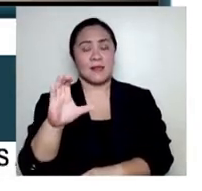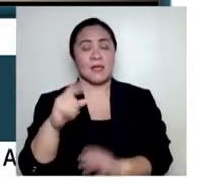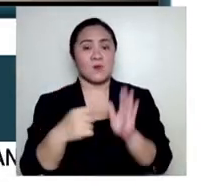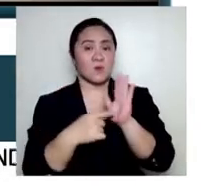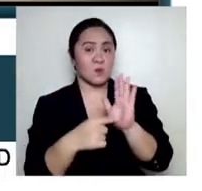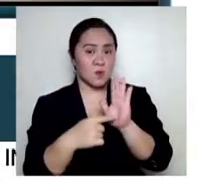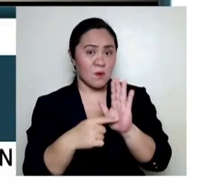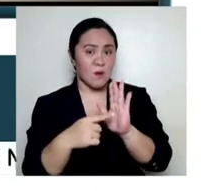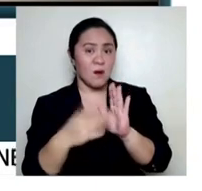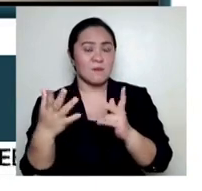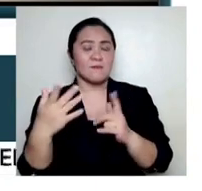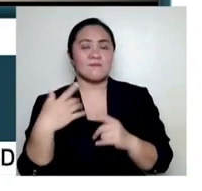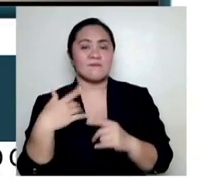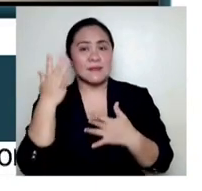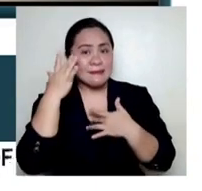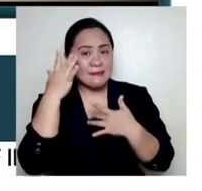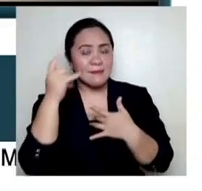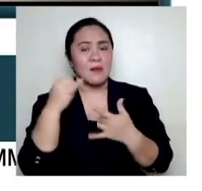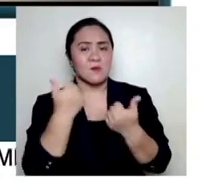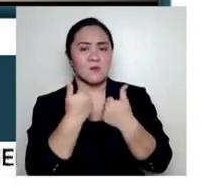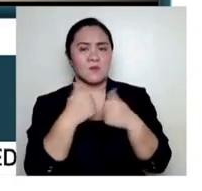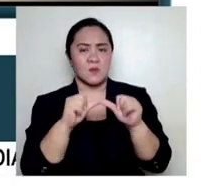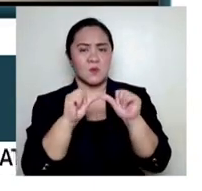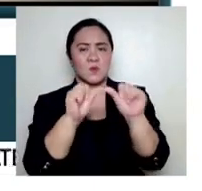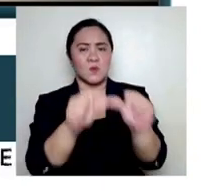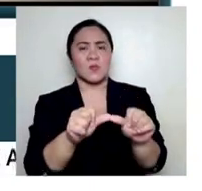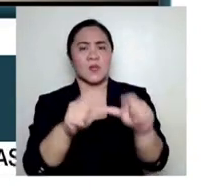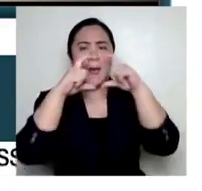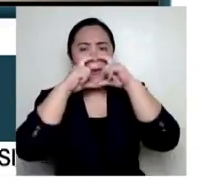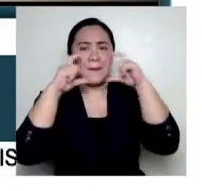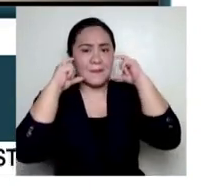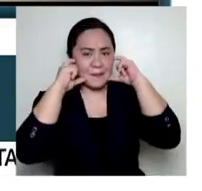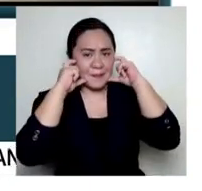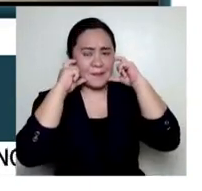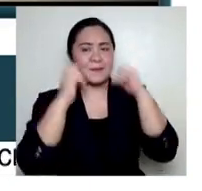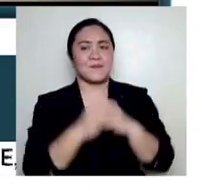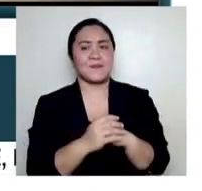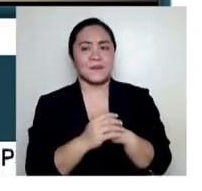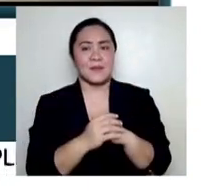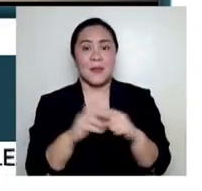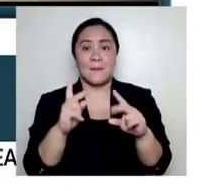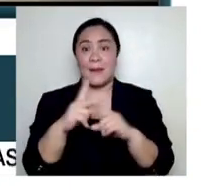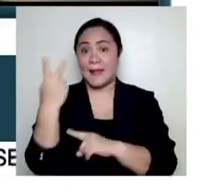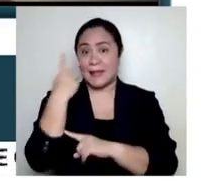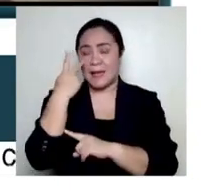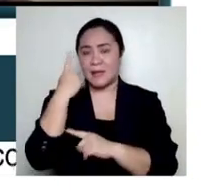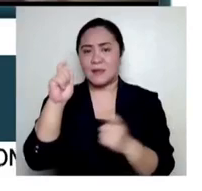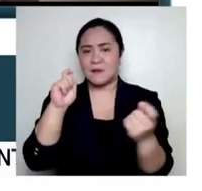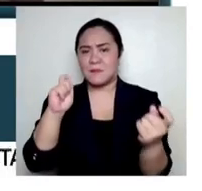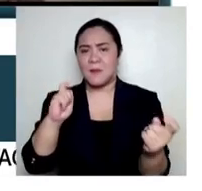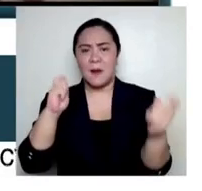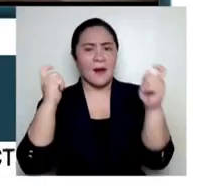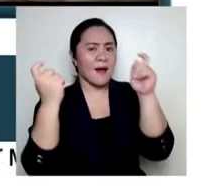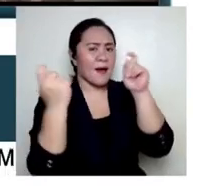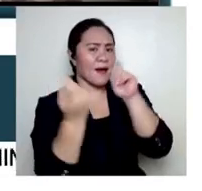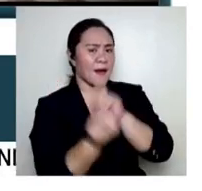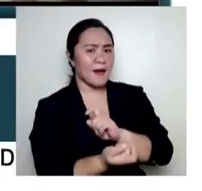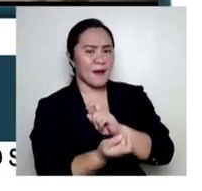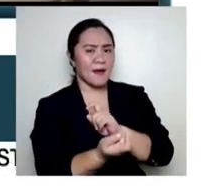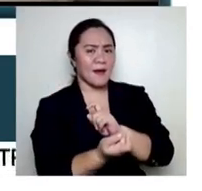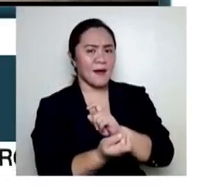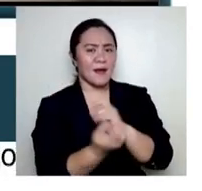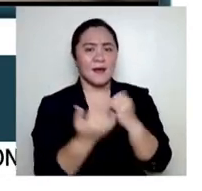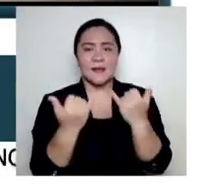wearing their face mask. So here, Carmina, I think there is that shift, that paradigm shift, wherein we are now giving